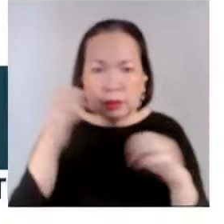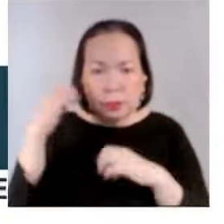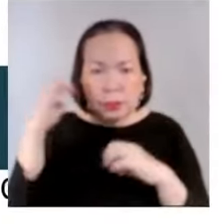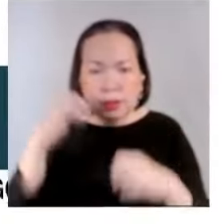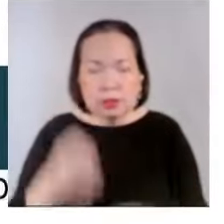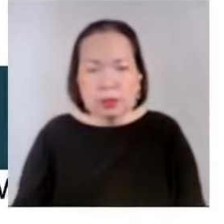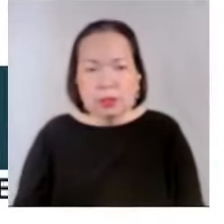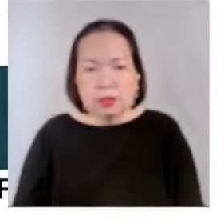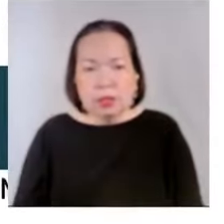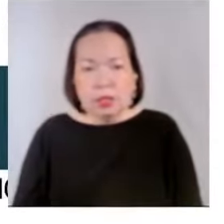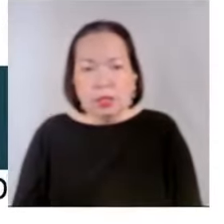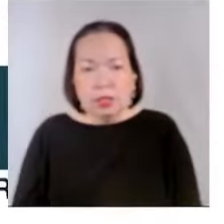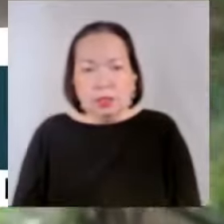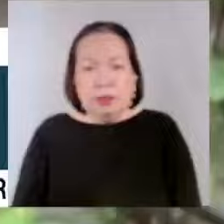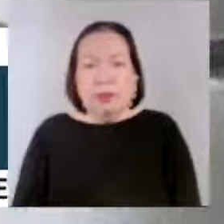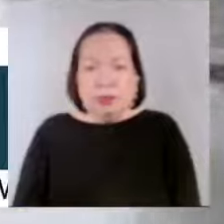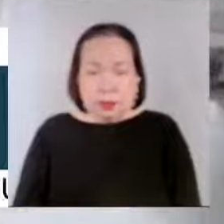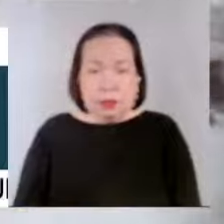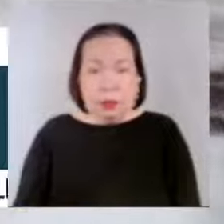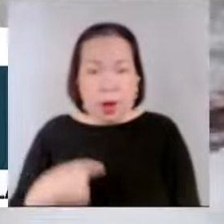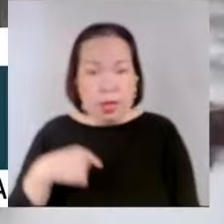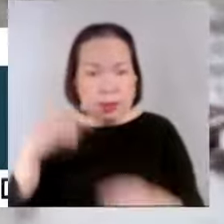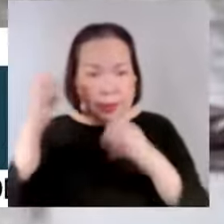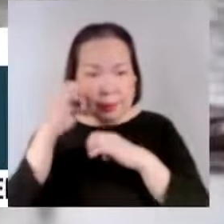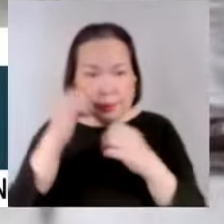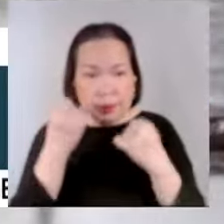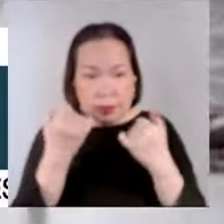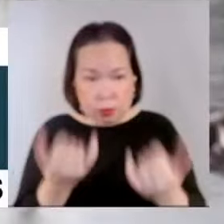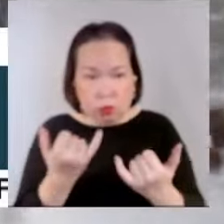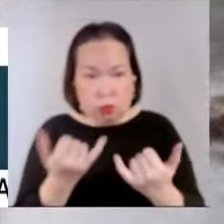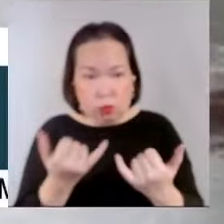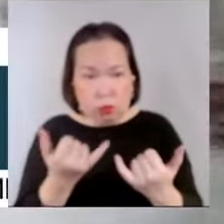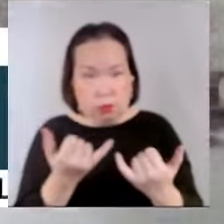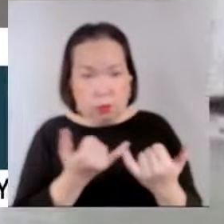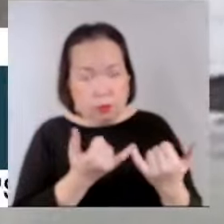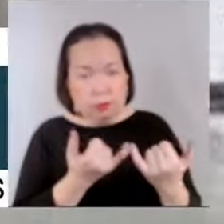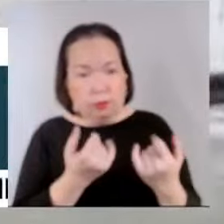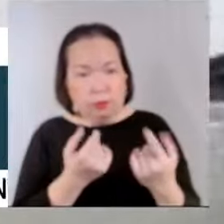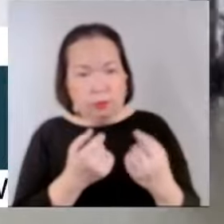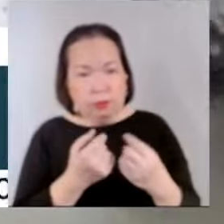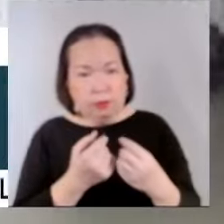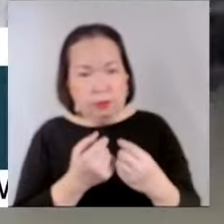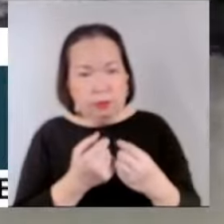so what we're expecting for today is